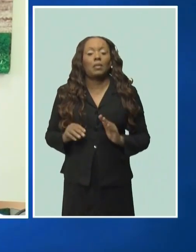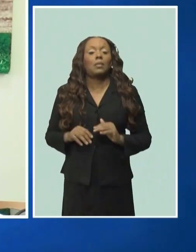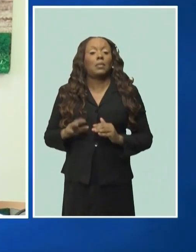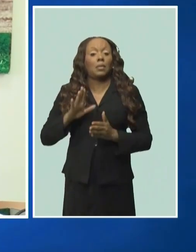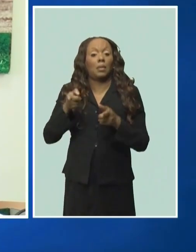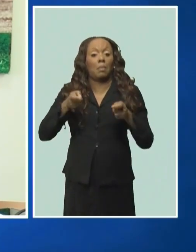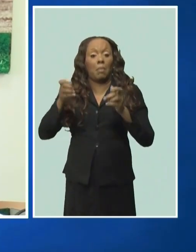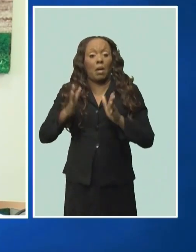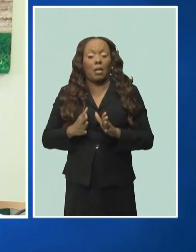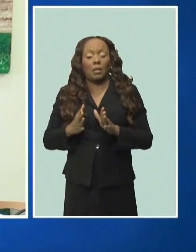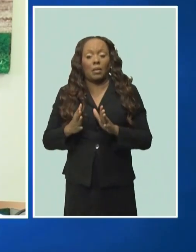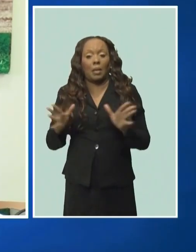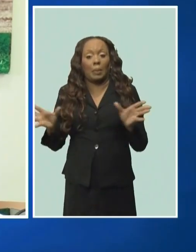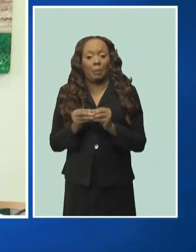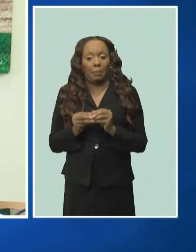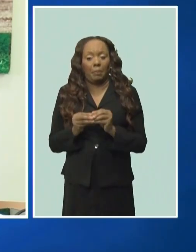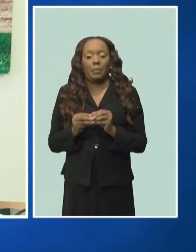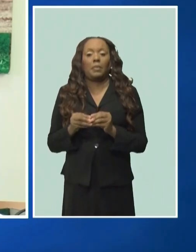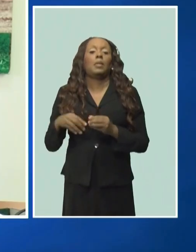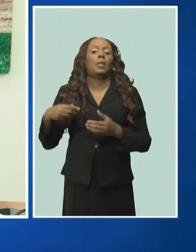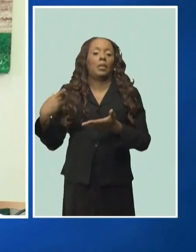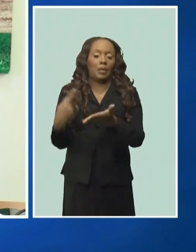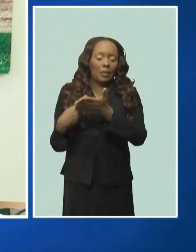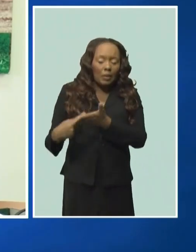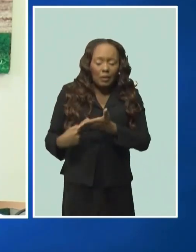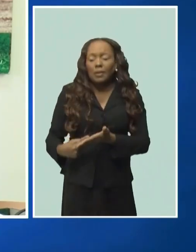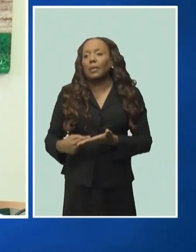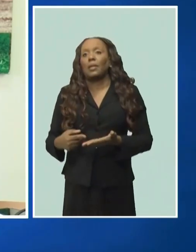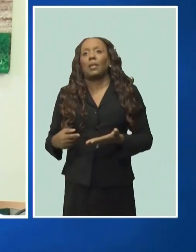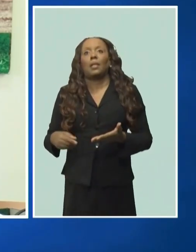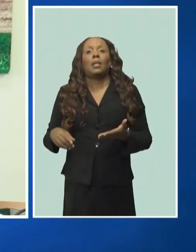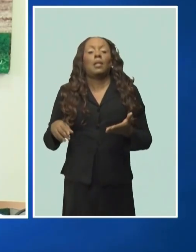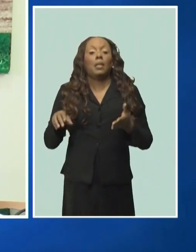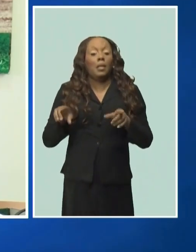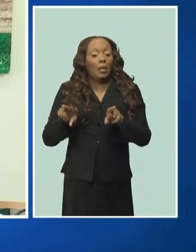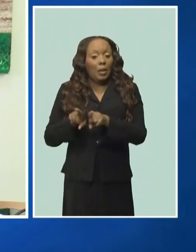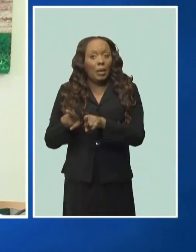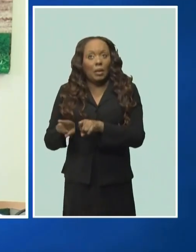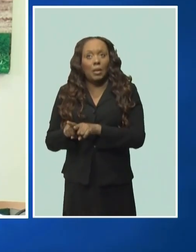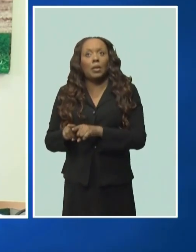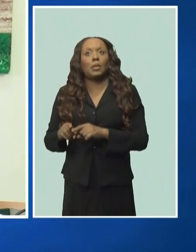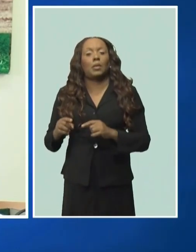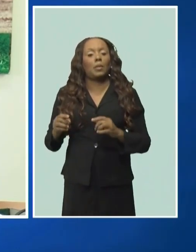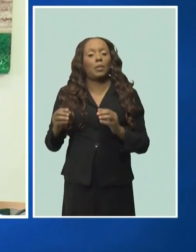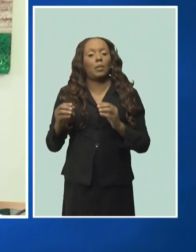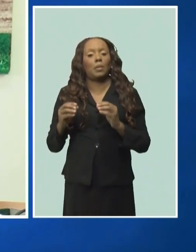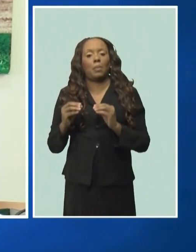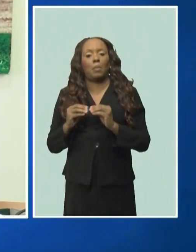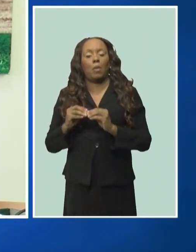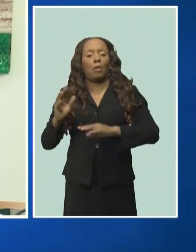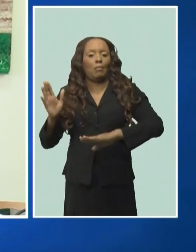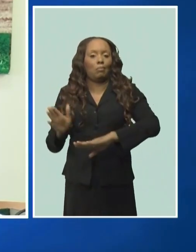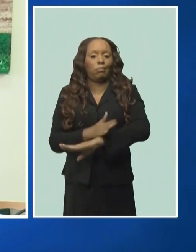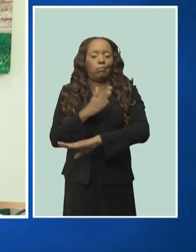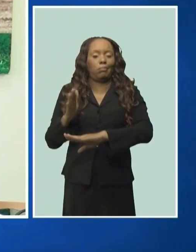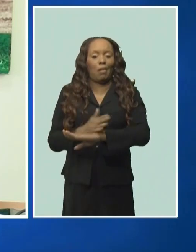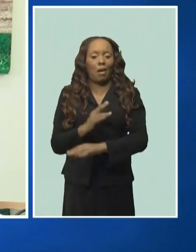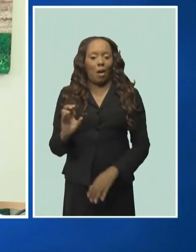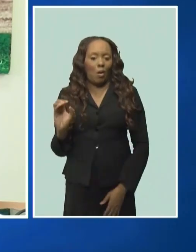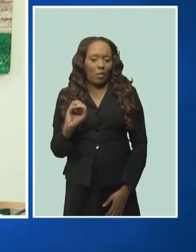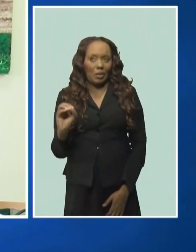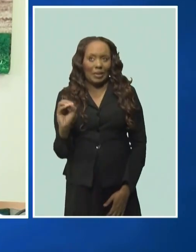with us. We've had meetings with them. We're bringing that, and we're also bringing back Oistins. There's going to be a full refurbishment of